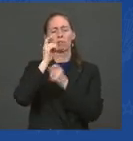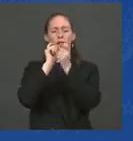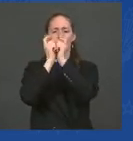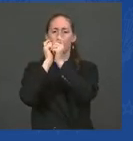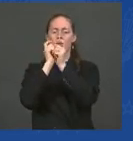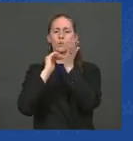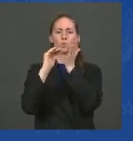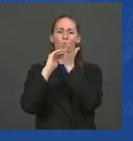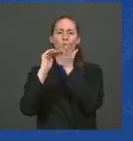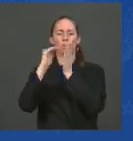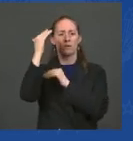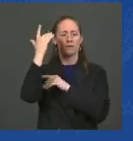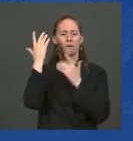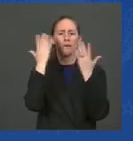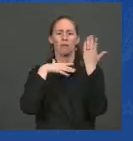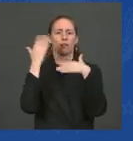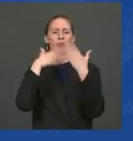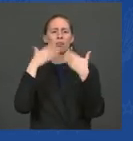cannot be underestimated.